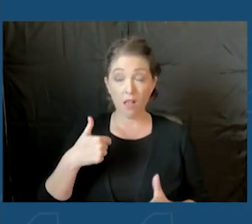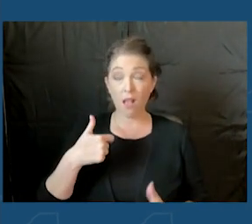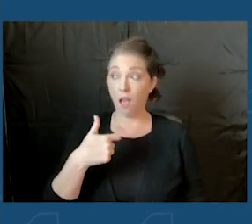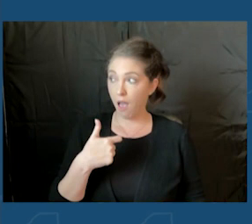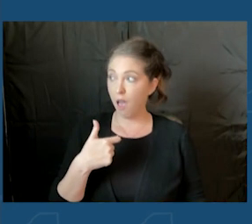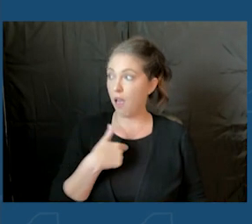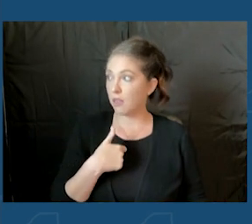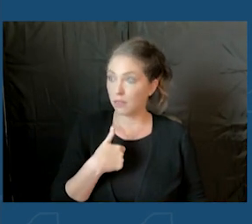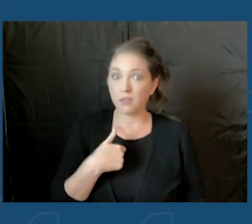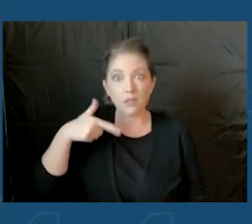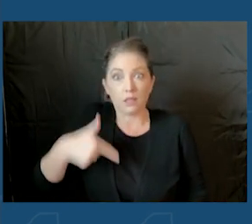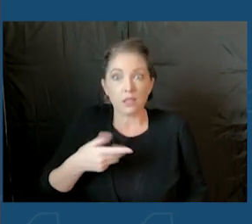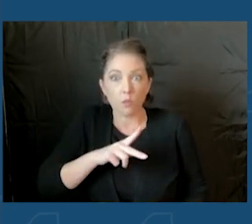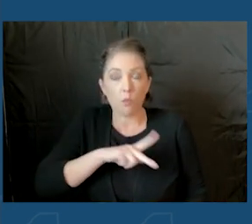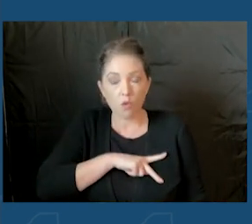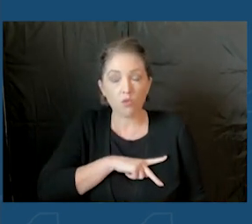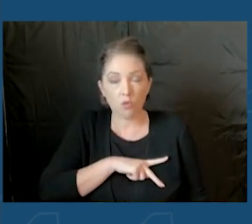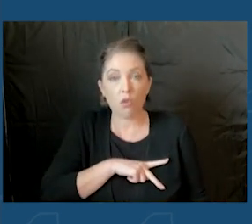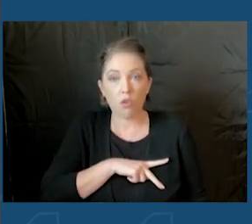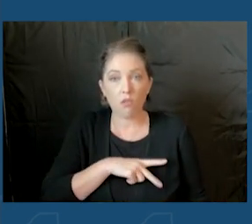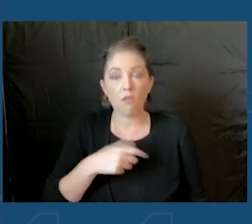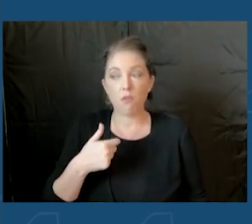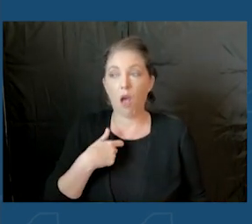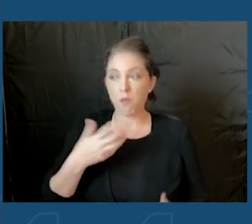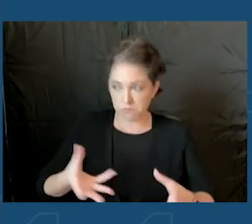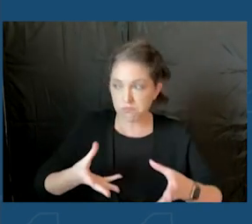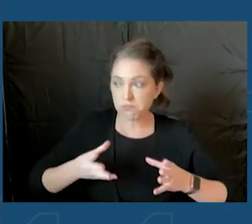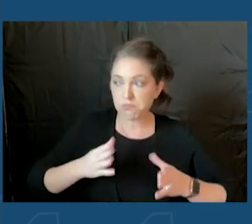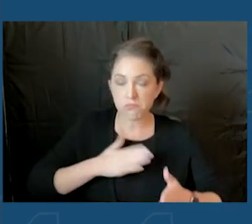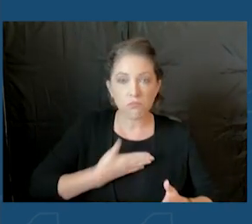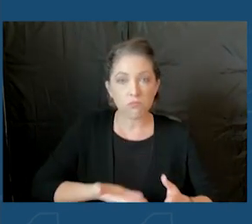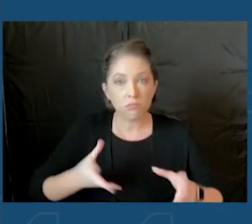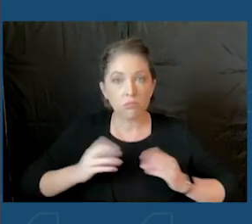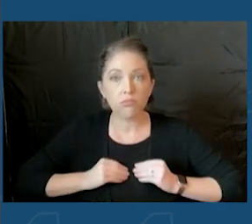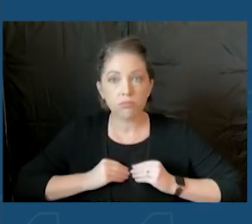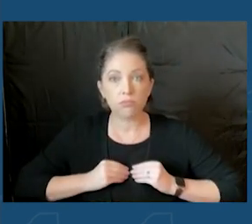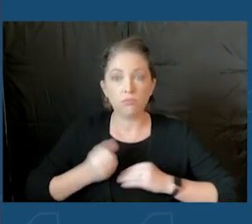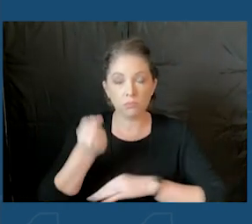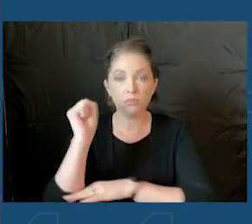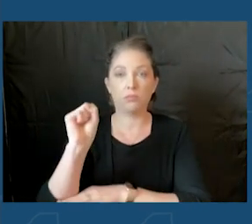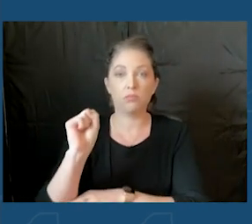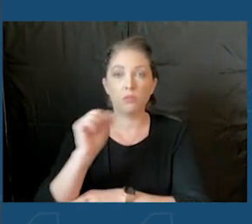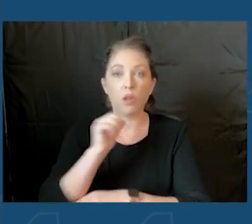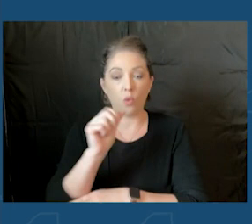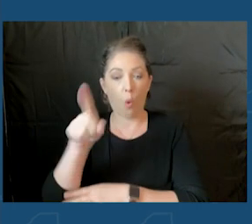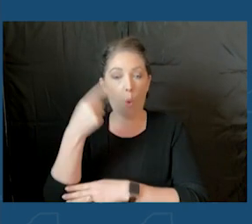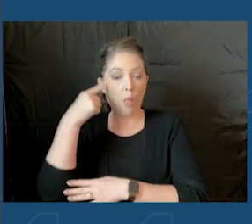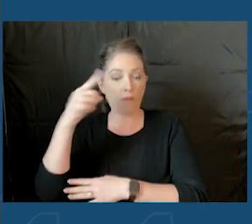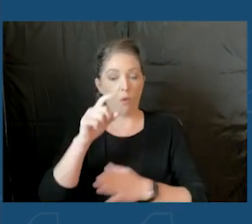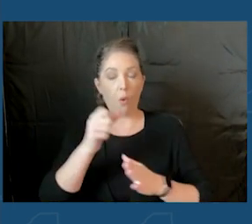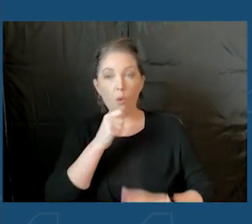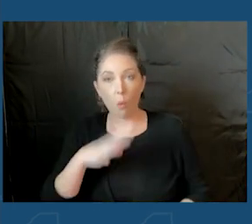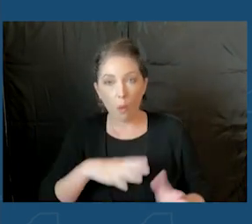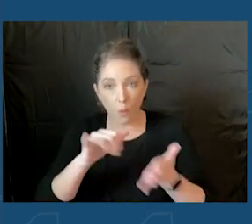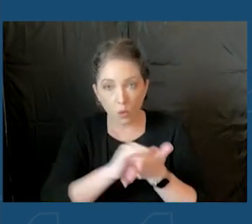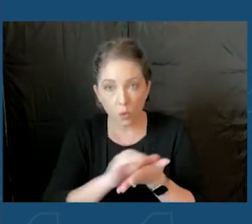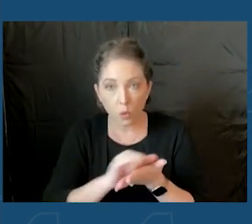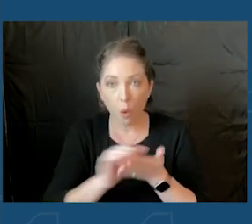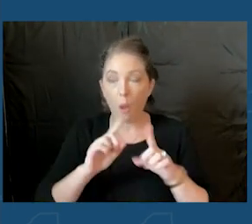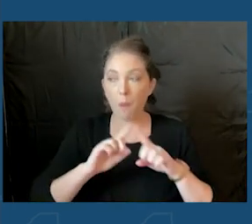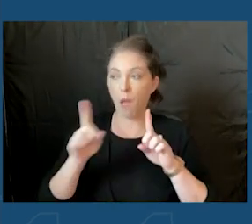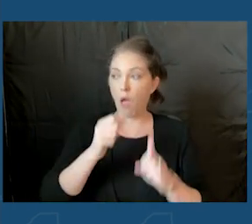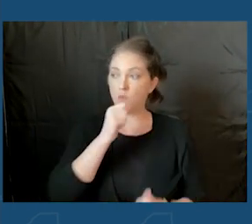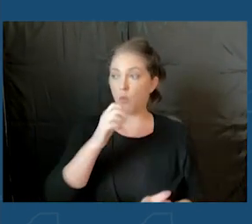personally. And that's a fight I'm willing to take on, not just on behalf of the women of New York, but for women all across this nation.